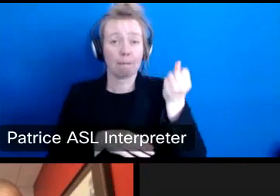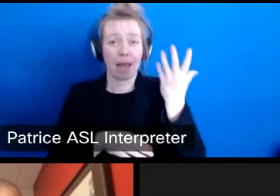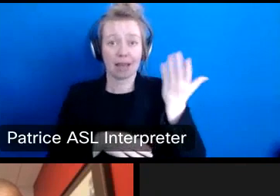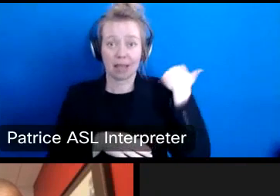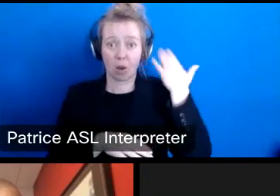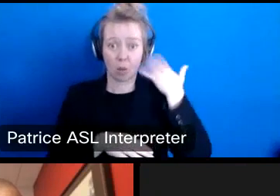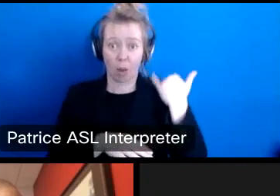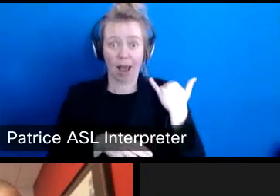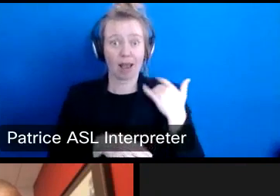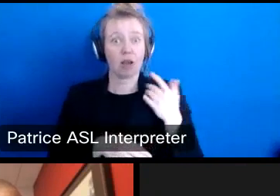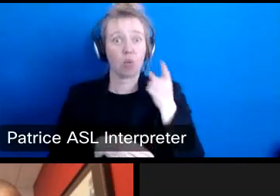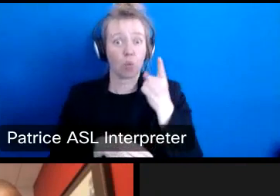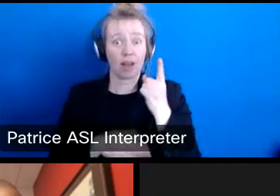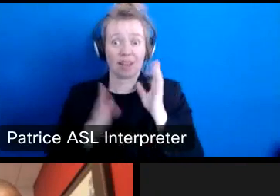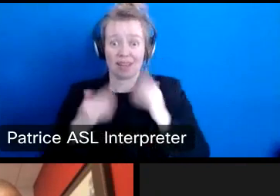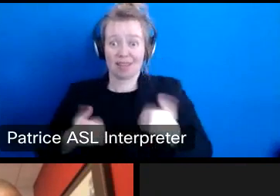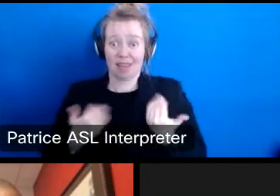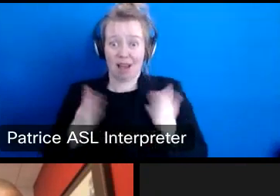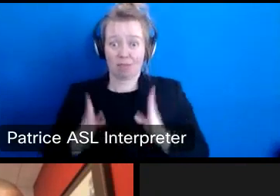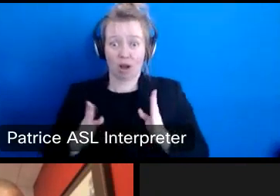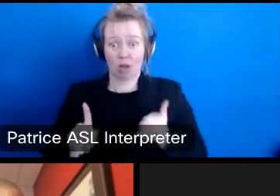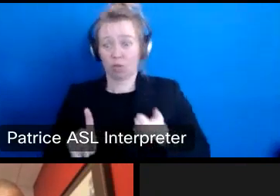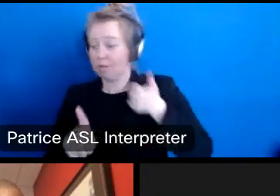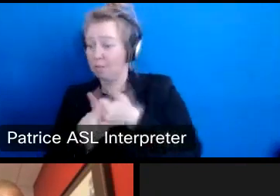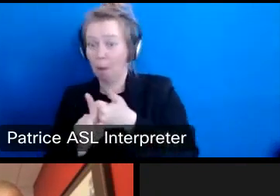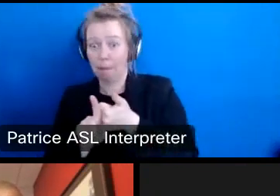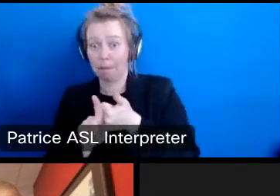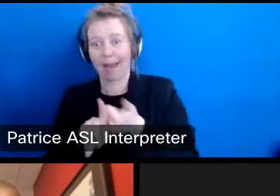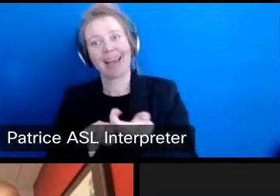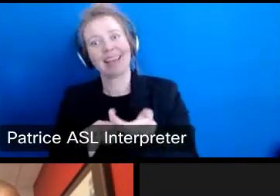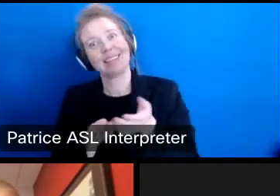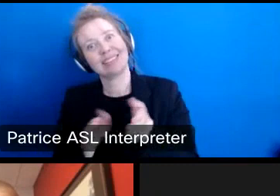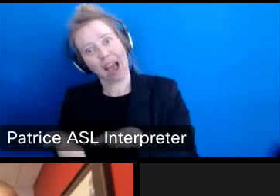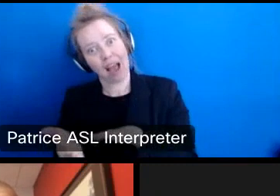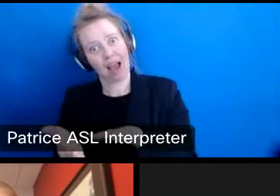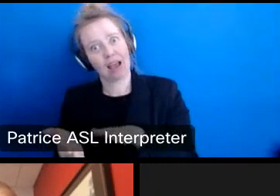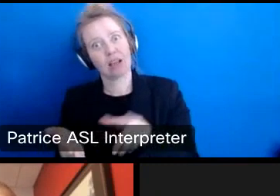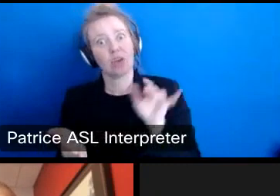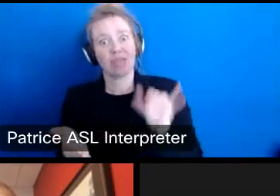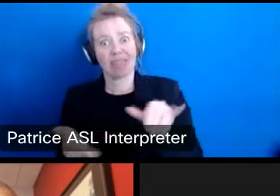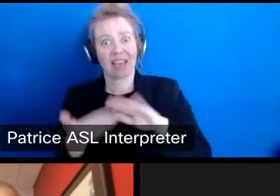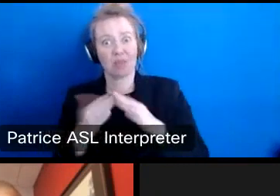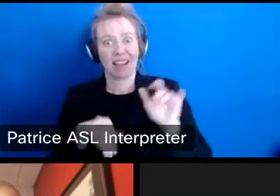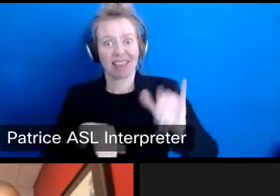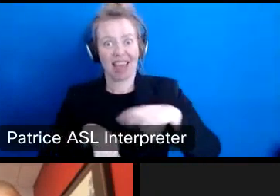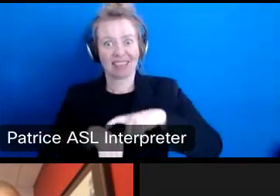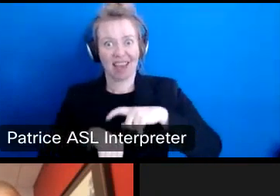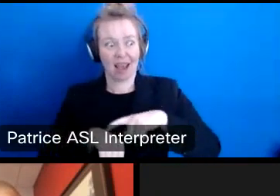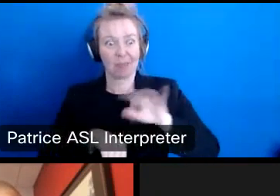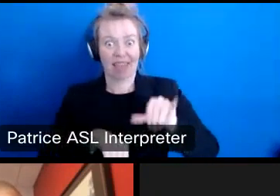struck at that location and unfortunately killed at that location. So it was at the request of the community, at the request of the church that's